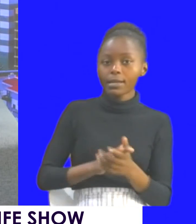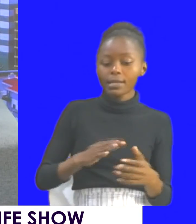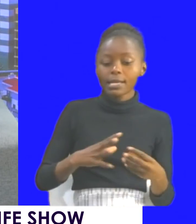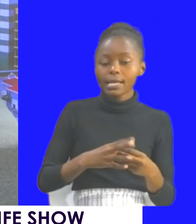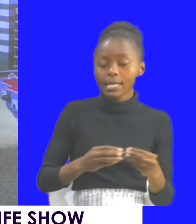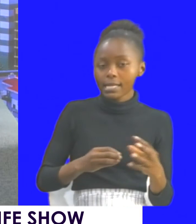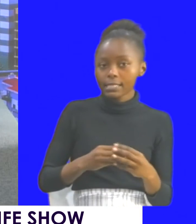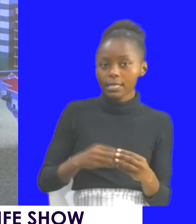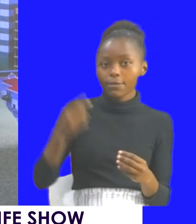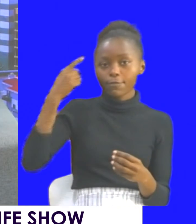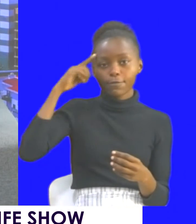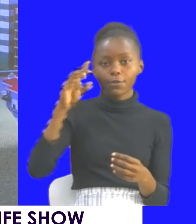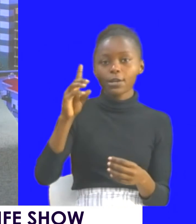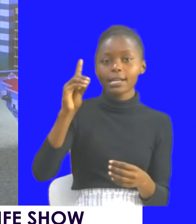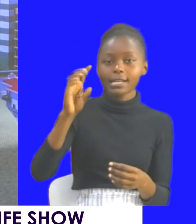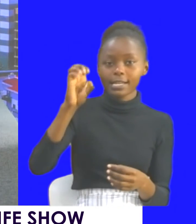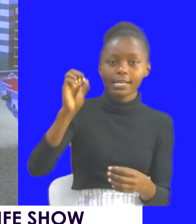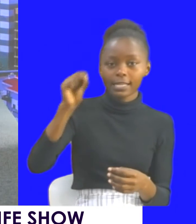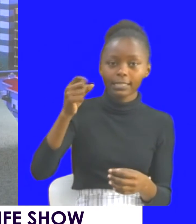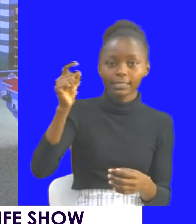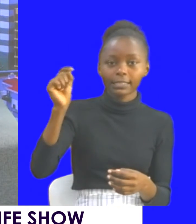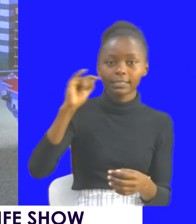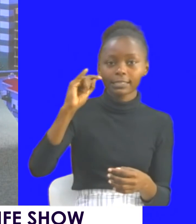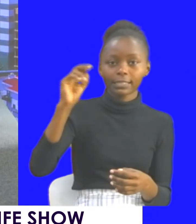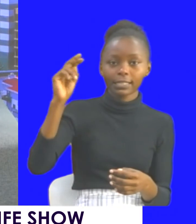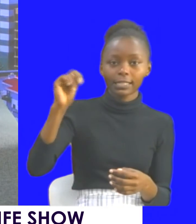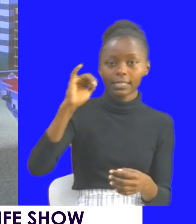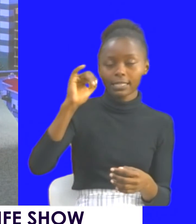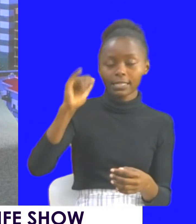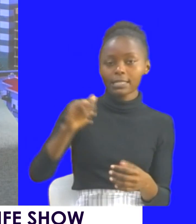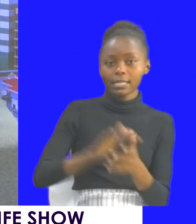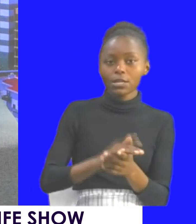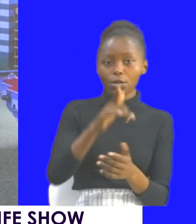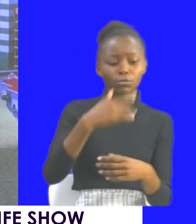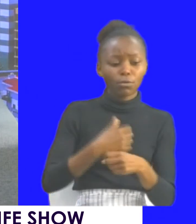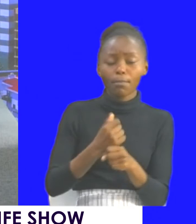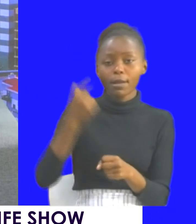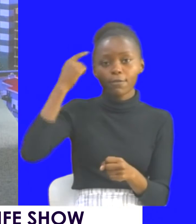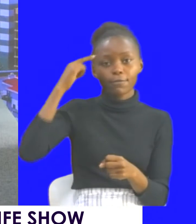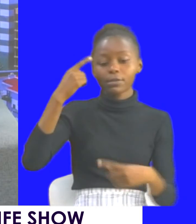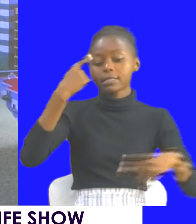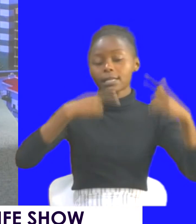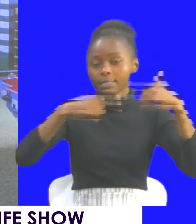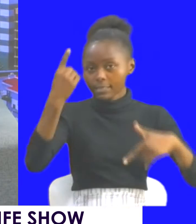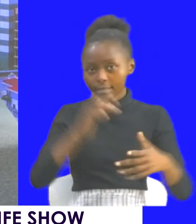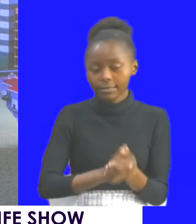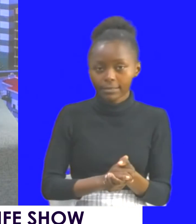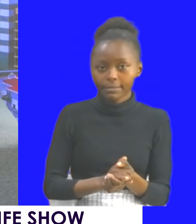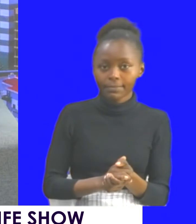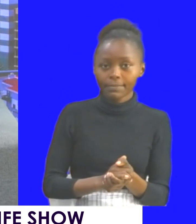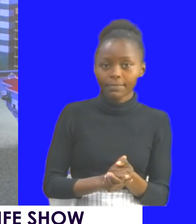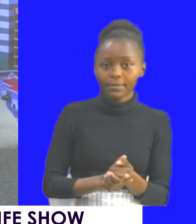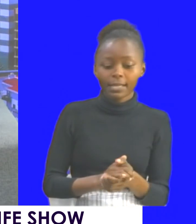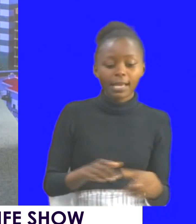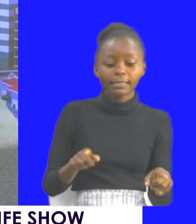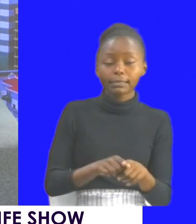for destiny. You are made for a legacy. You are made for success. You are made to bring